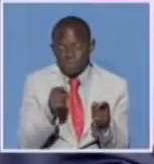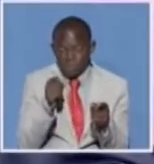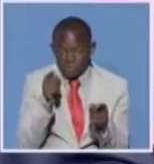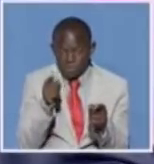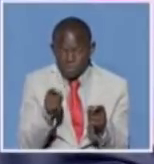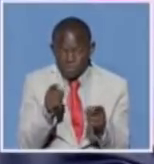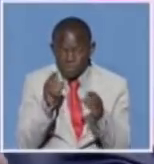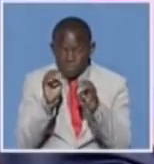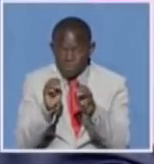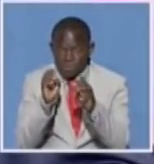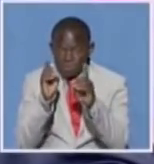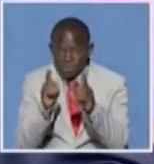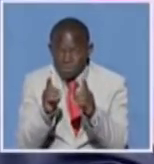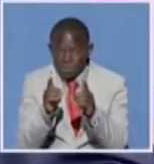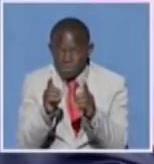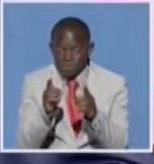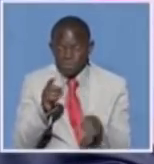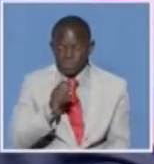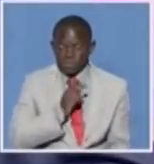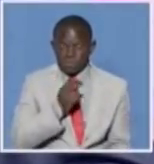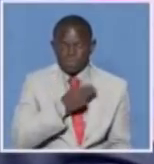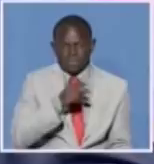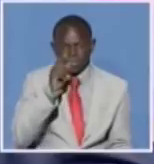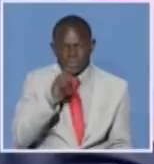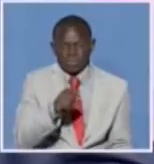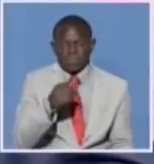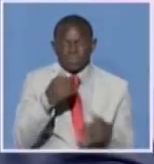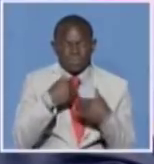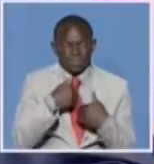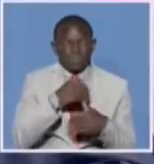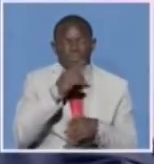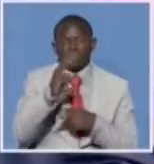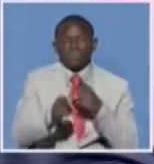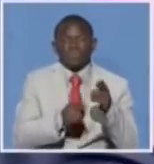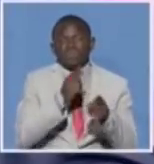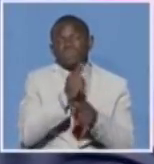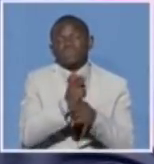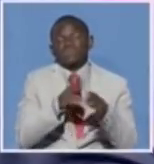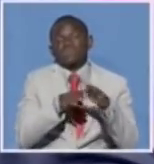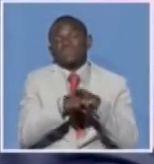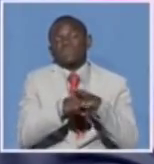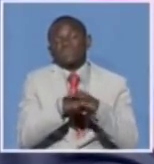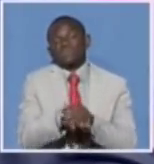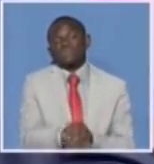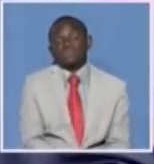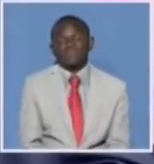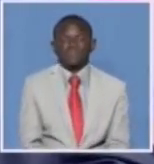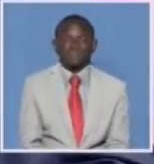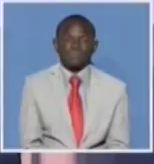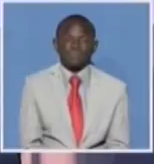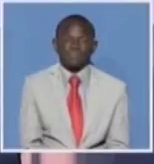with issues of universal access to education. Now, if that would have been